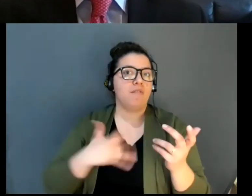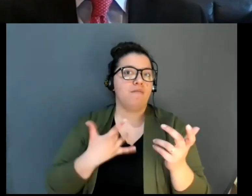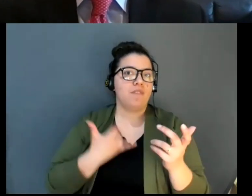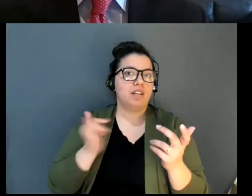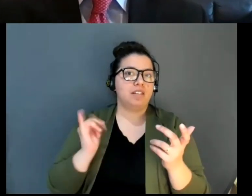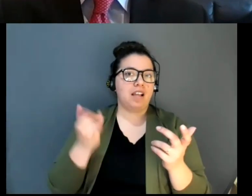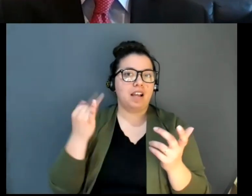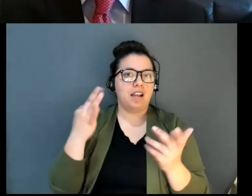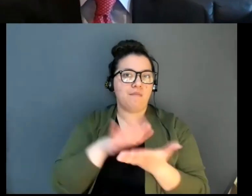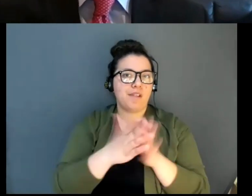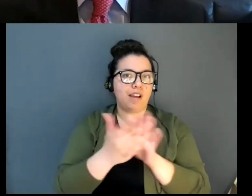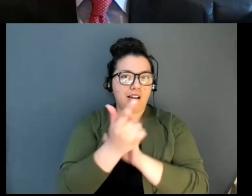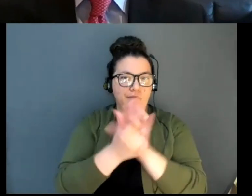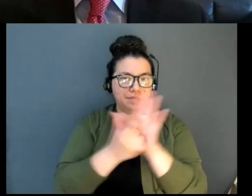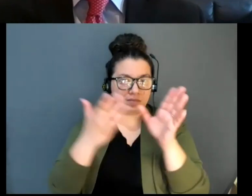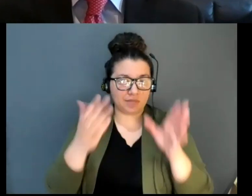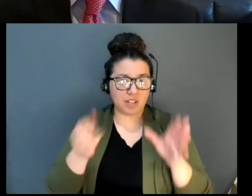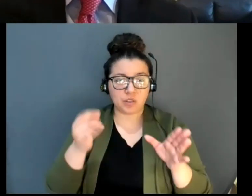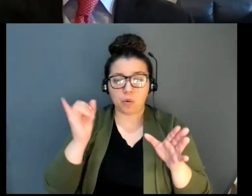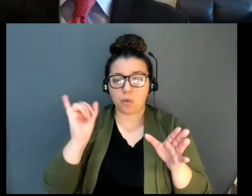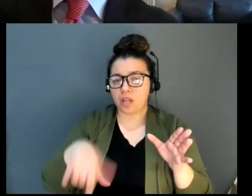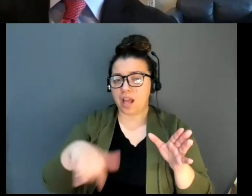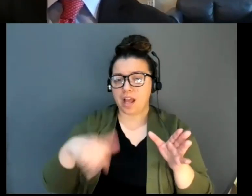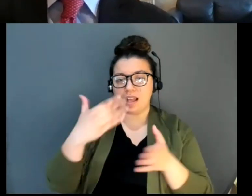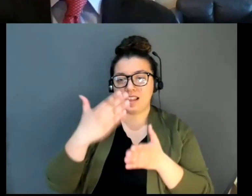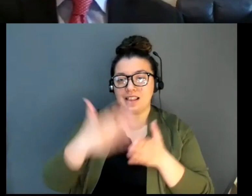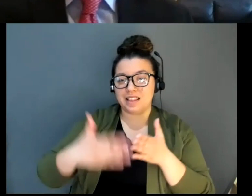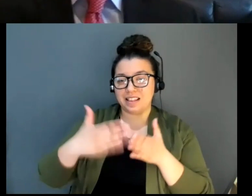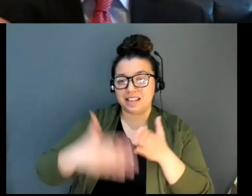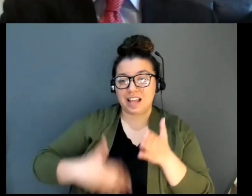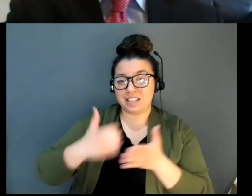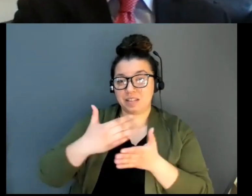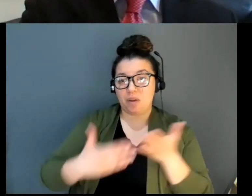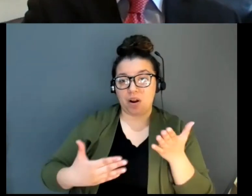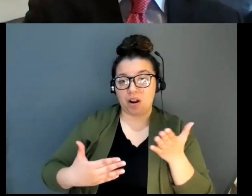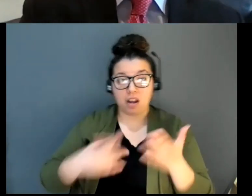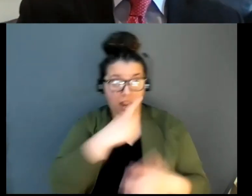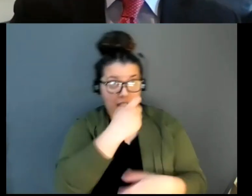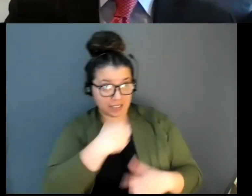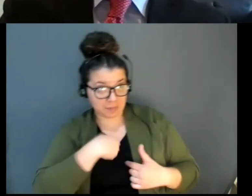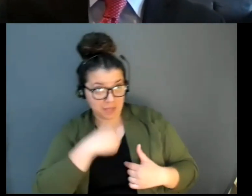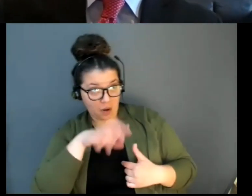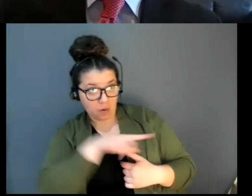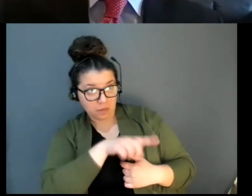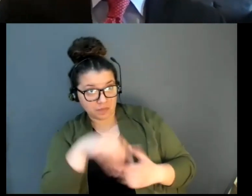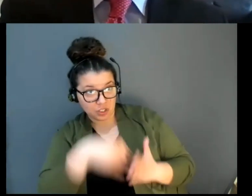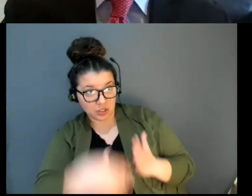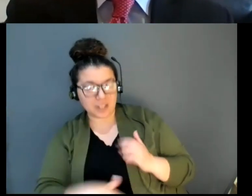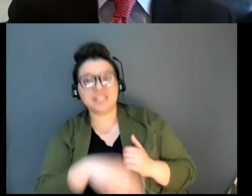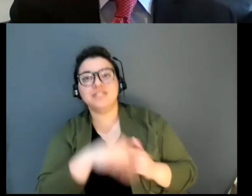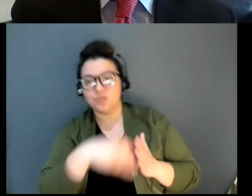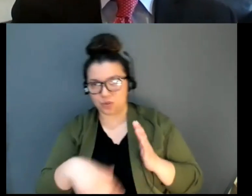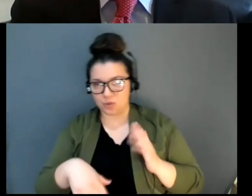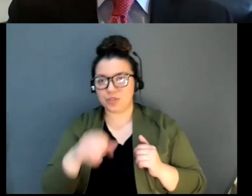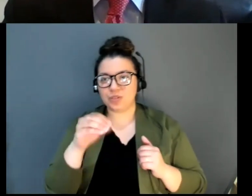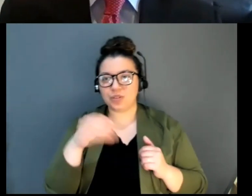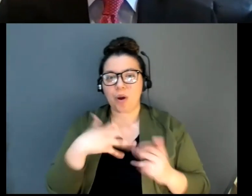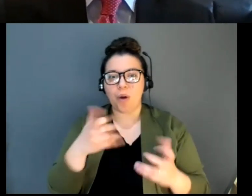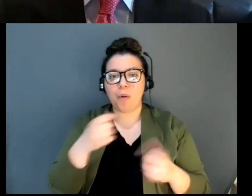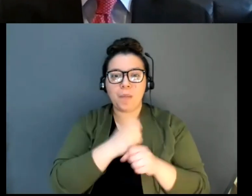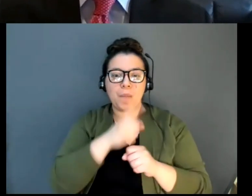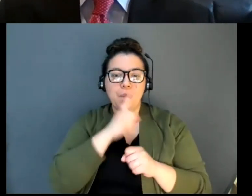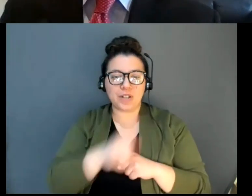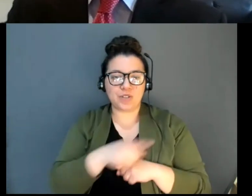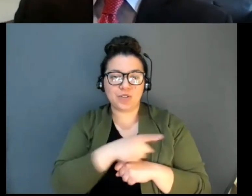attorney. So what was that last part? You want me to Re- say it again, or you No, asking I them? want to see them, someone tell me in the chat, make sure I didn't lose anybody out there.